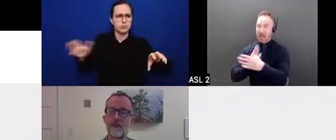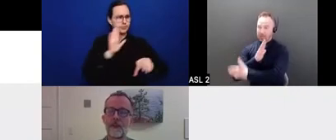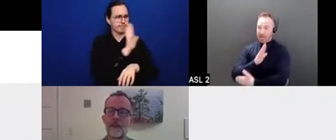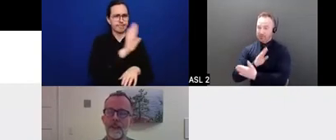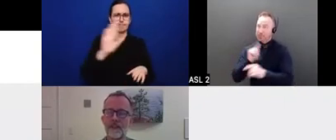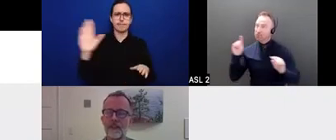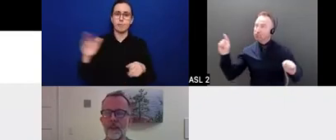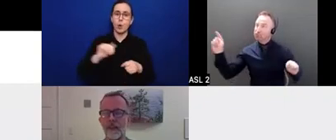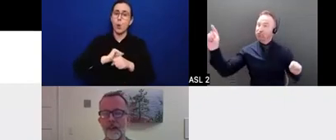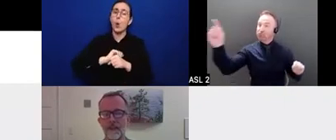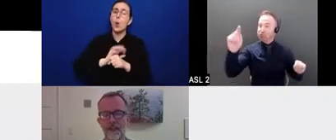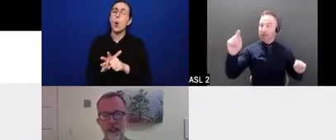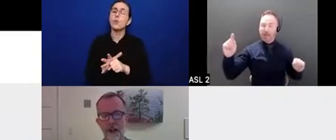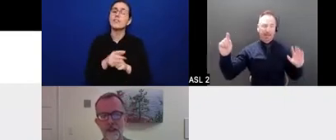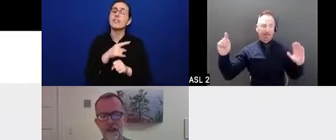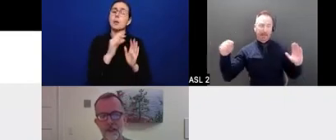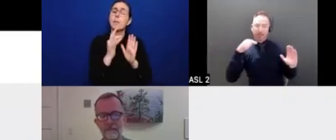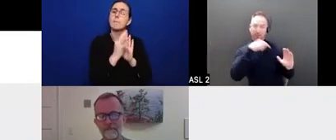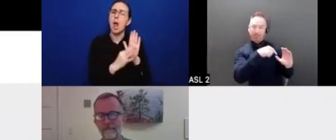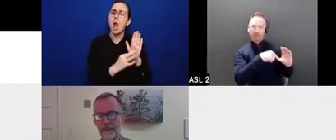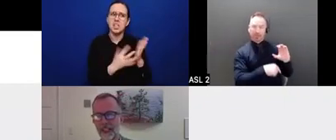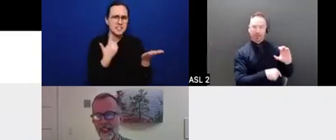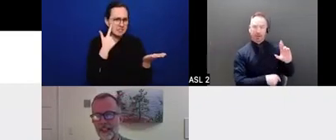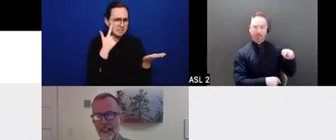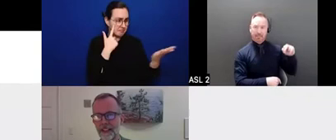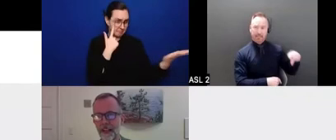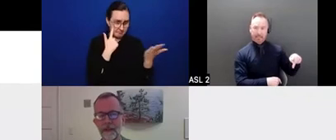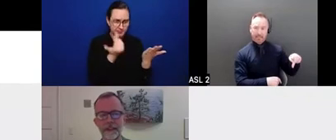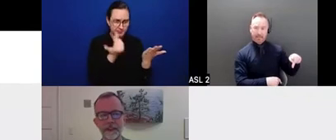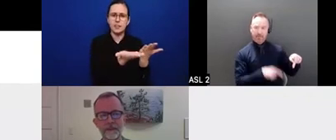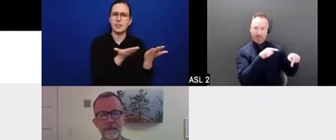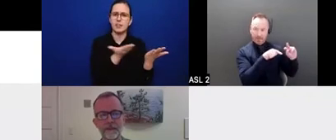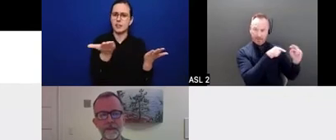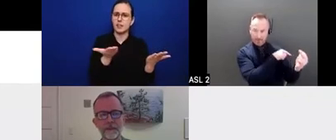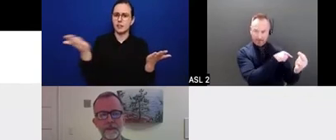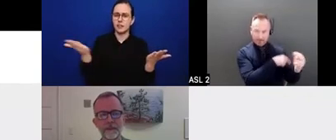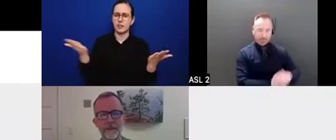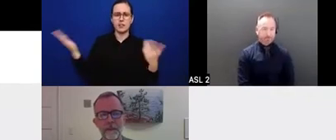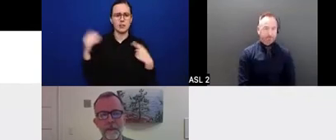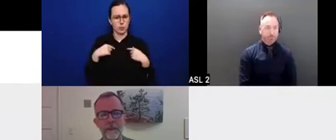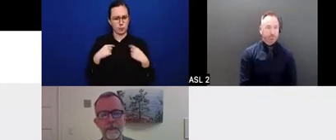policies through the lens of the CRPD. Next slide, please.